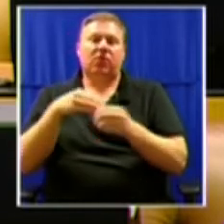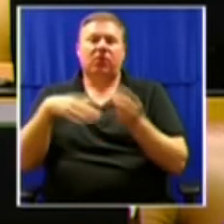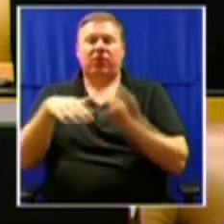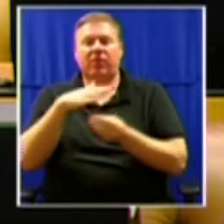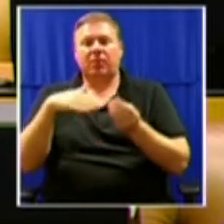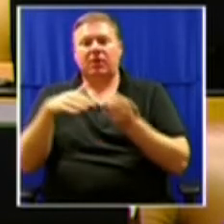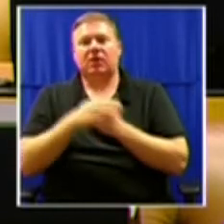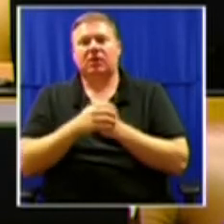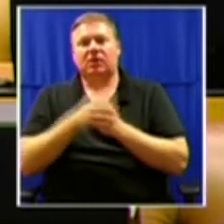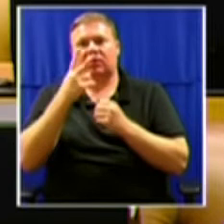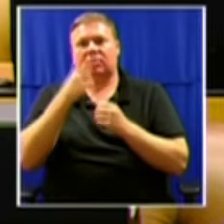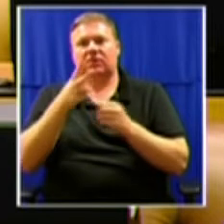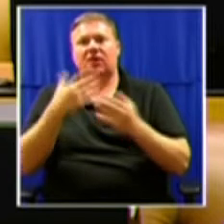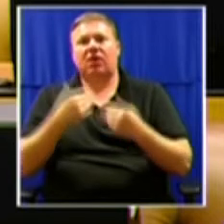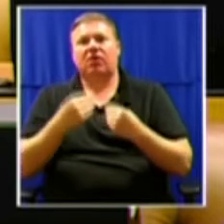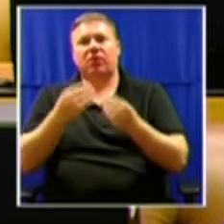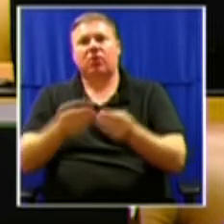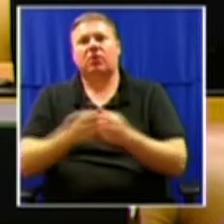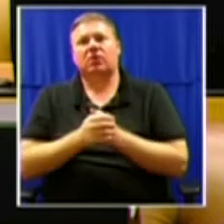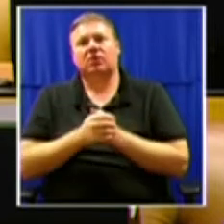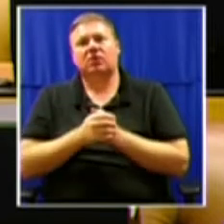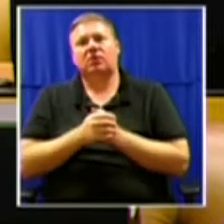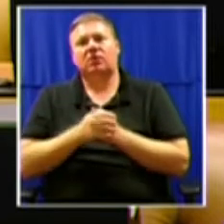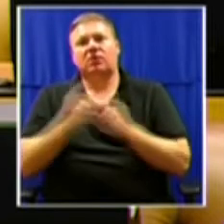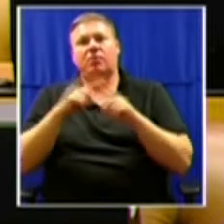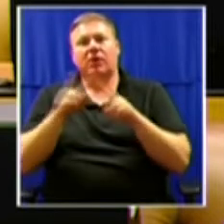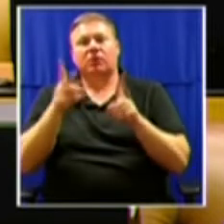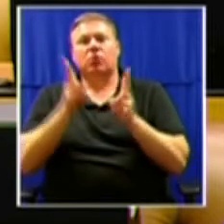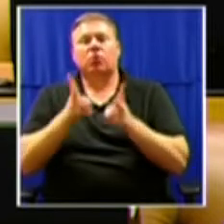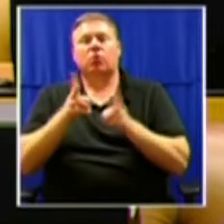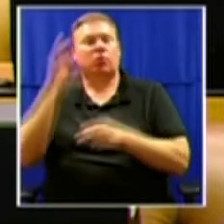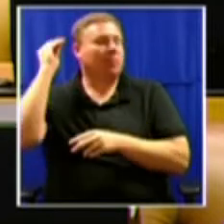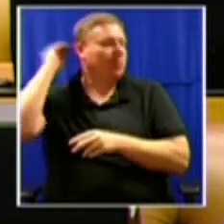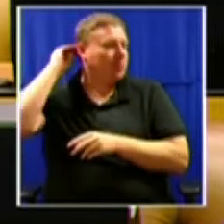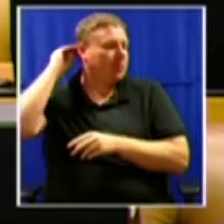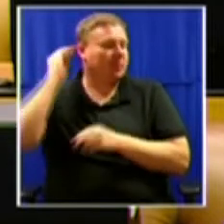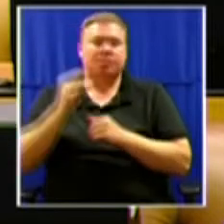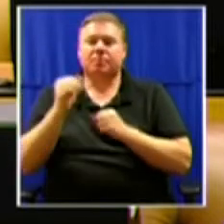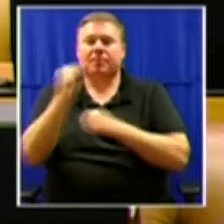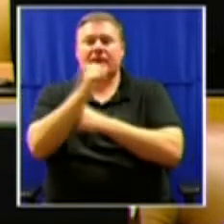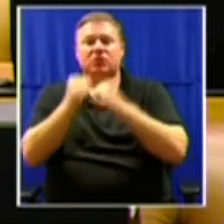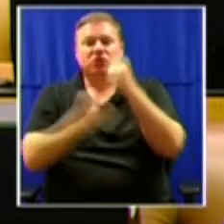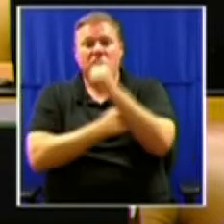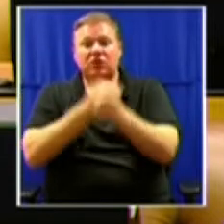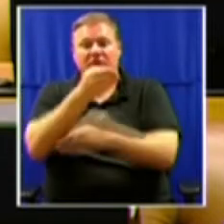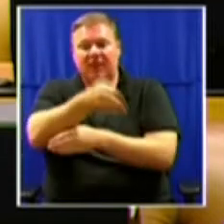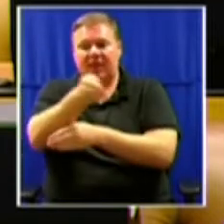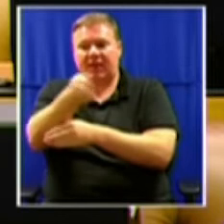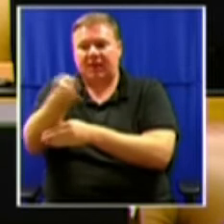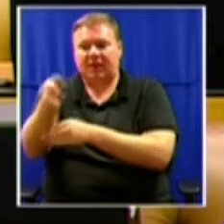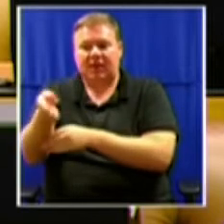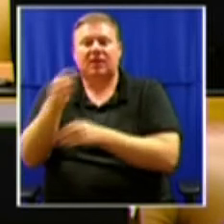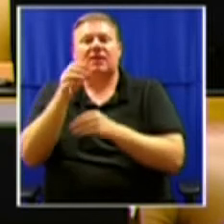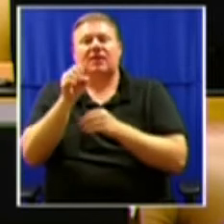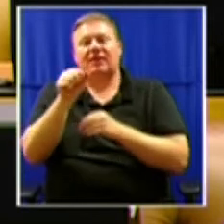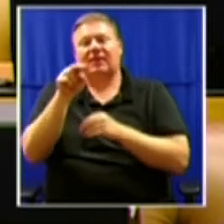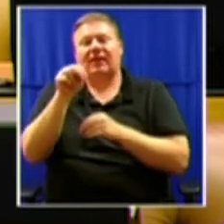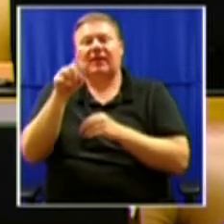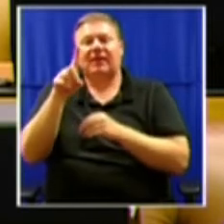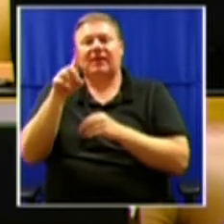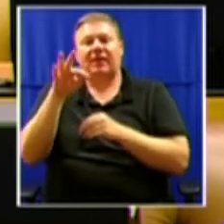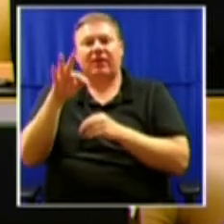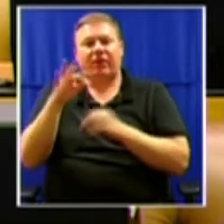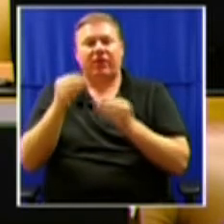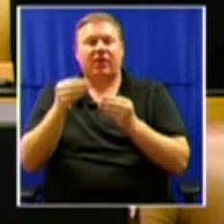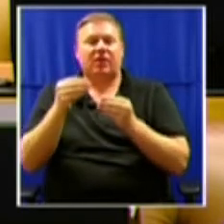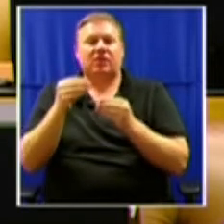we see how we go forward. But we must also remember that there are structures, even in the SANDF, that looking like